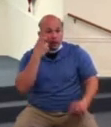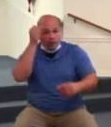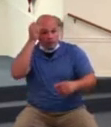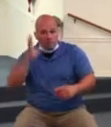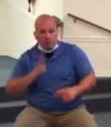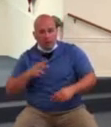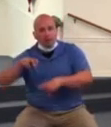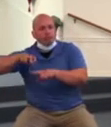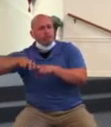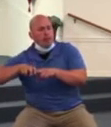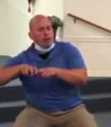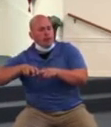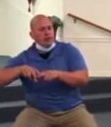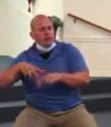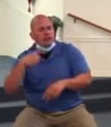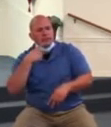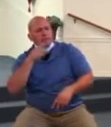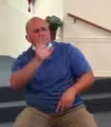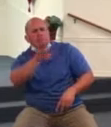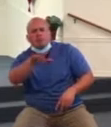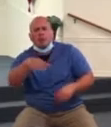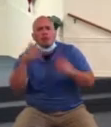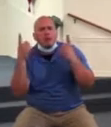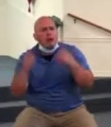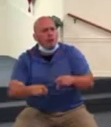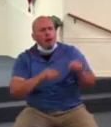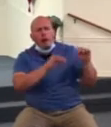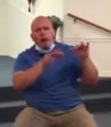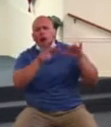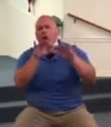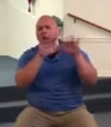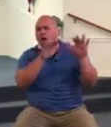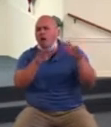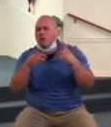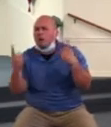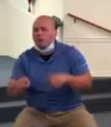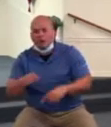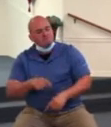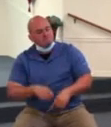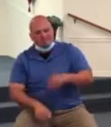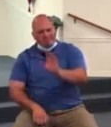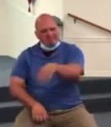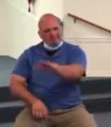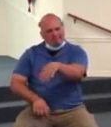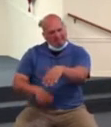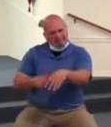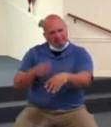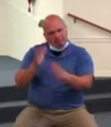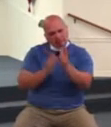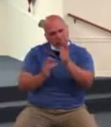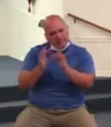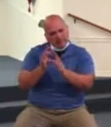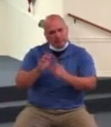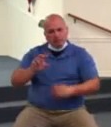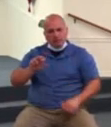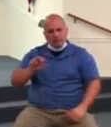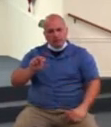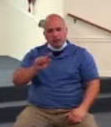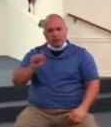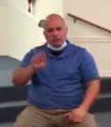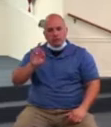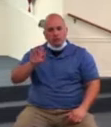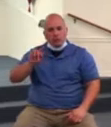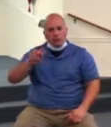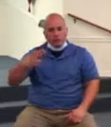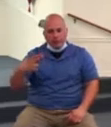what was happening. They told him, "Jesus of Nazareth is passing by." He called out, "Jesus,